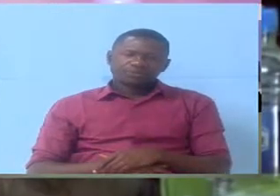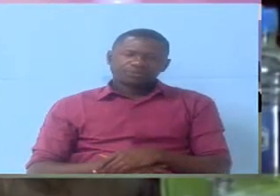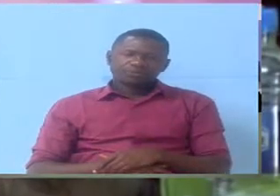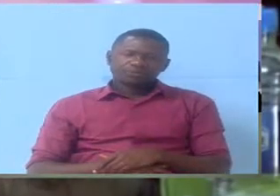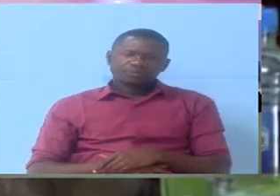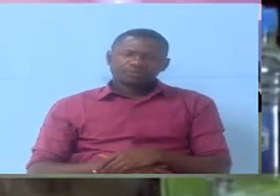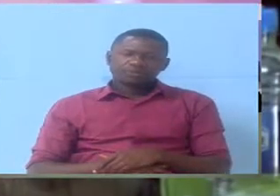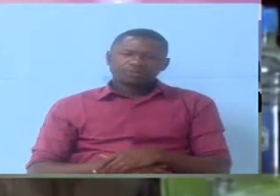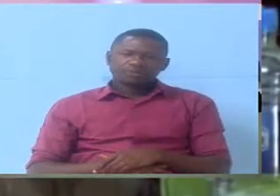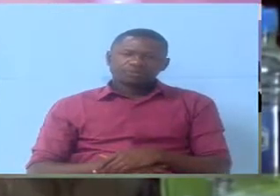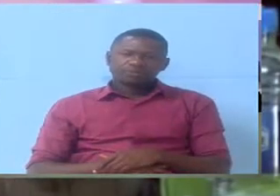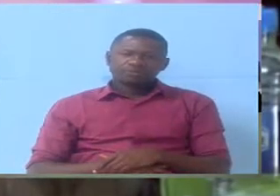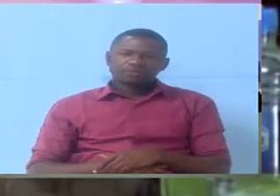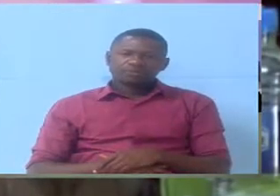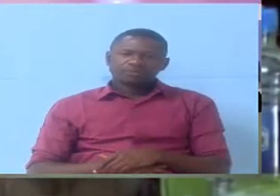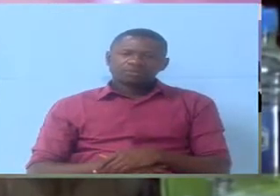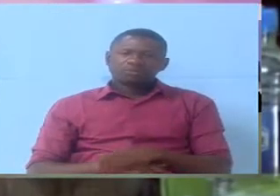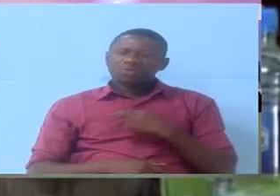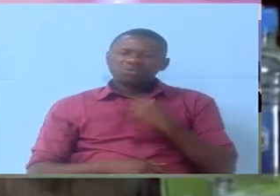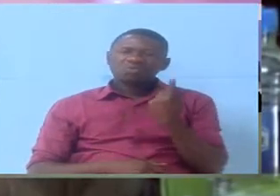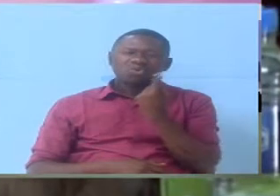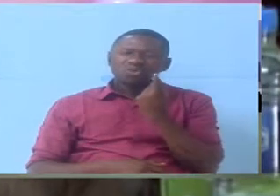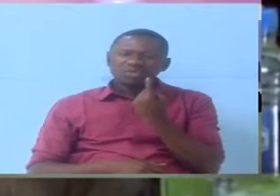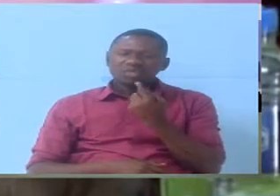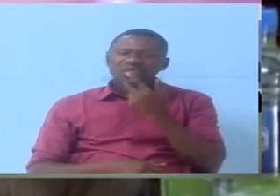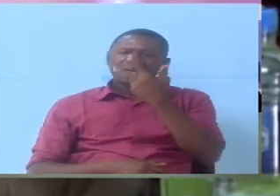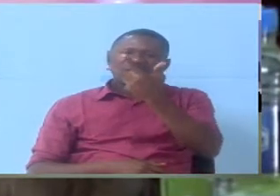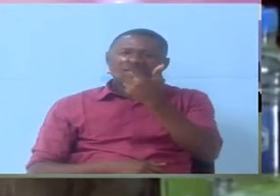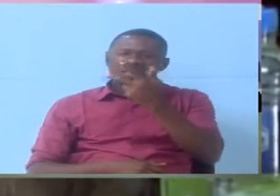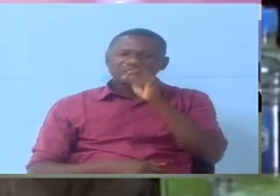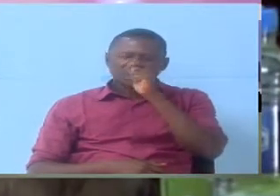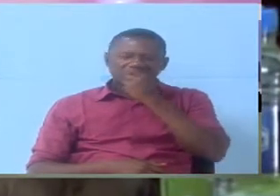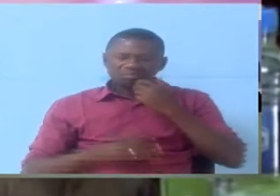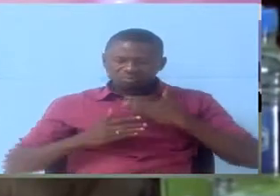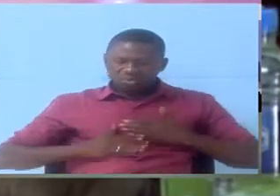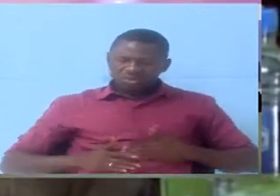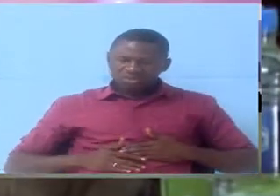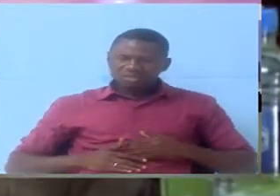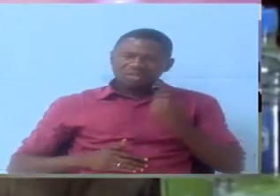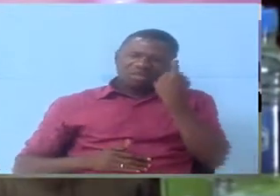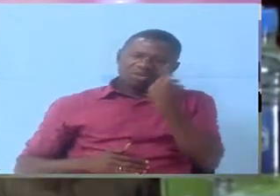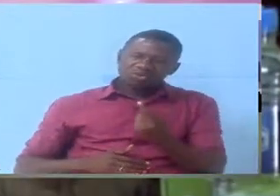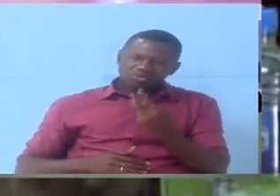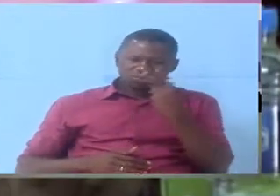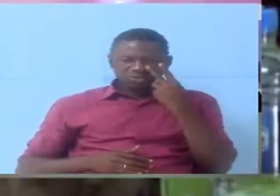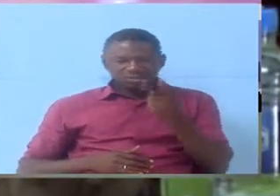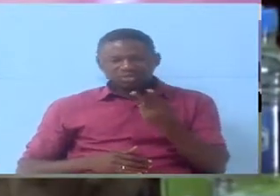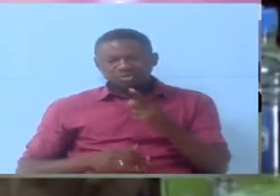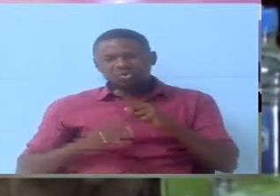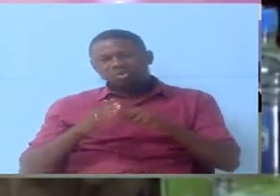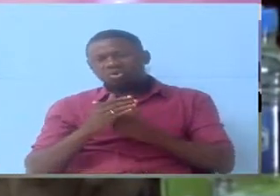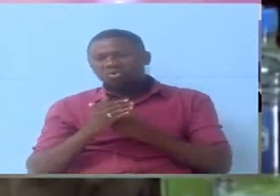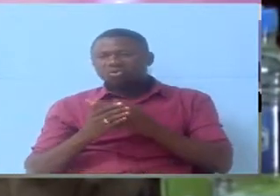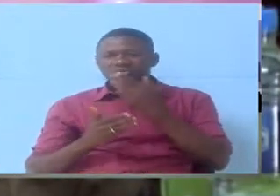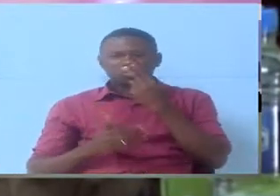Was it on the 8 bodies alone that you had seen, or have you seen more